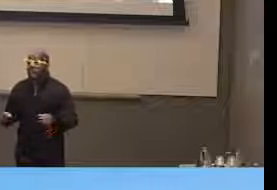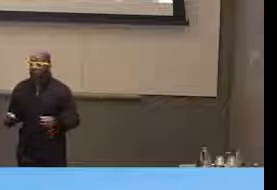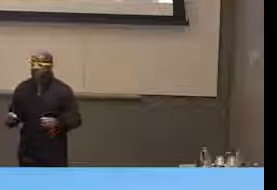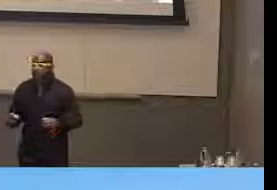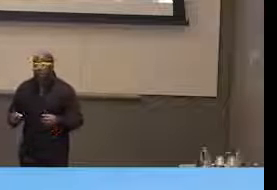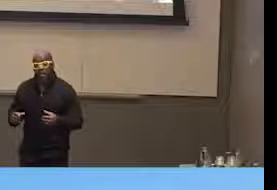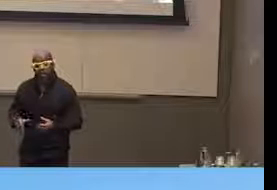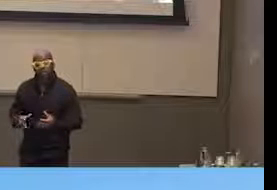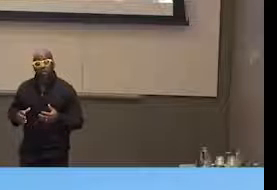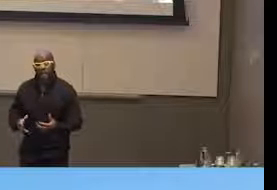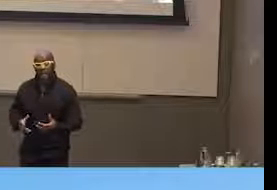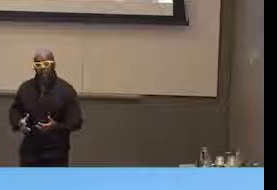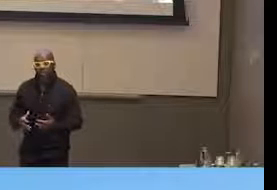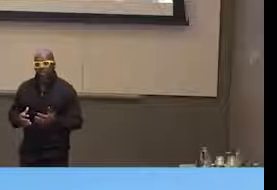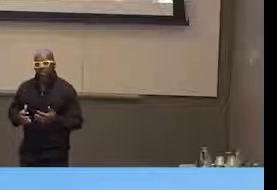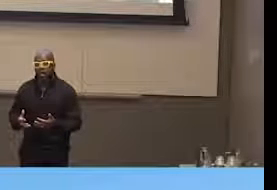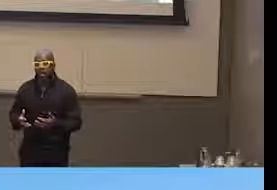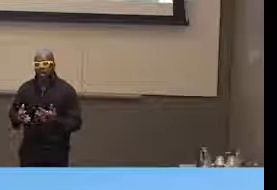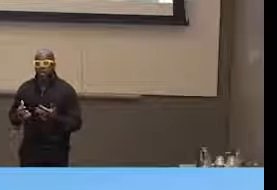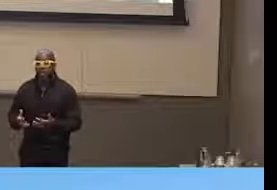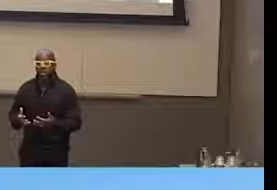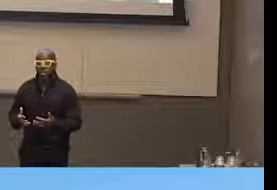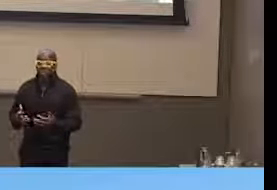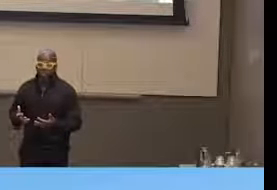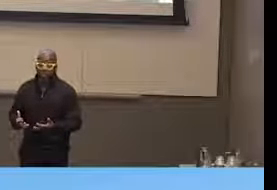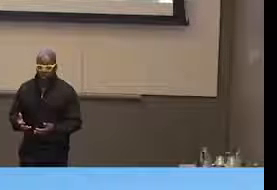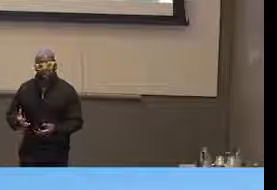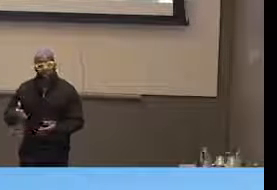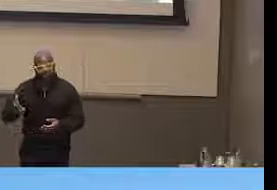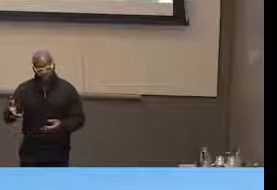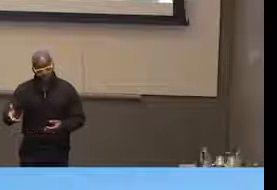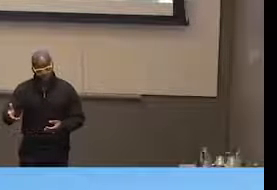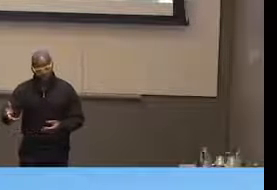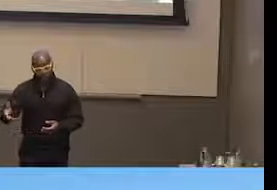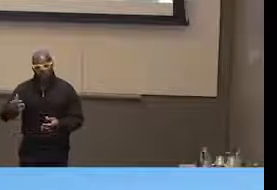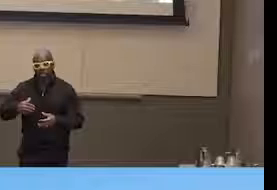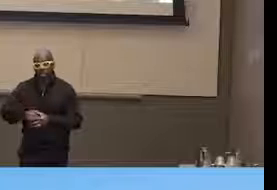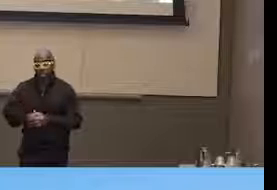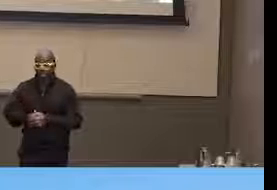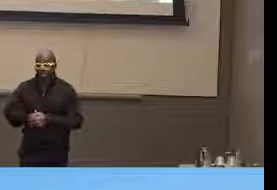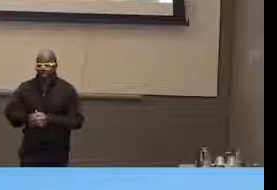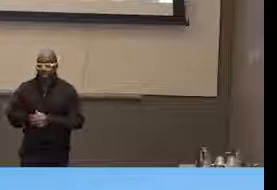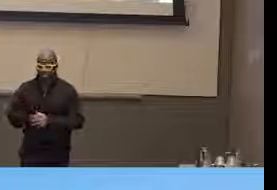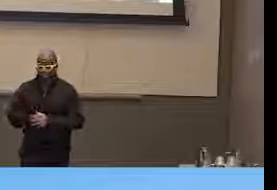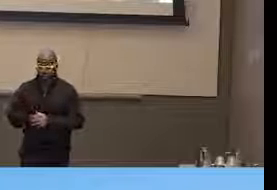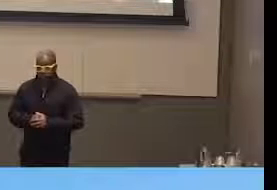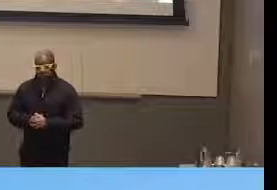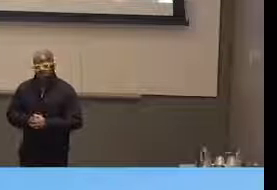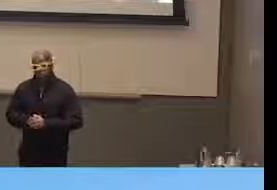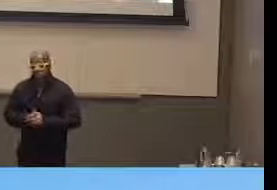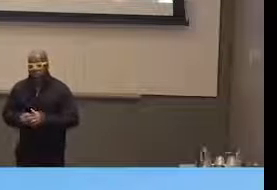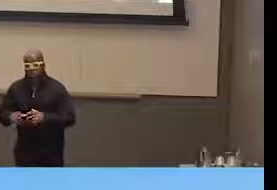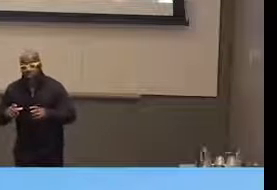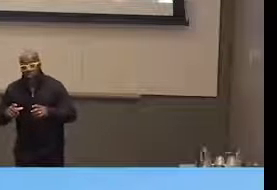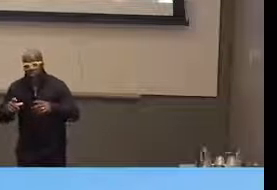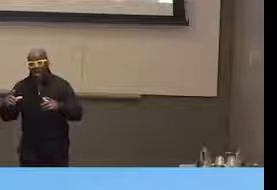densely populated, they also have tons of recreational parks, like Golden Gate Park, that are visited very frequently.